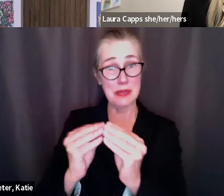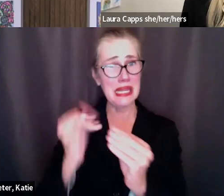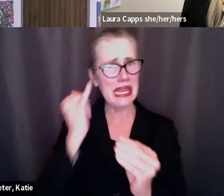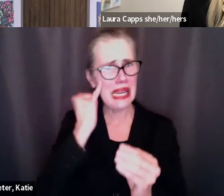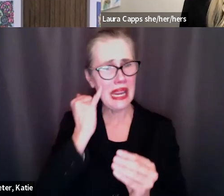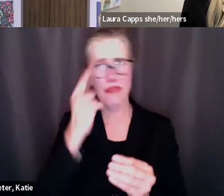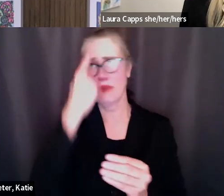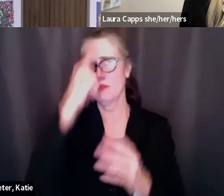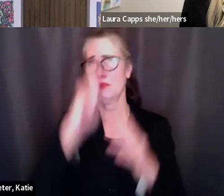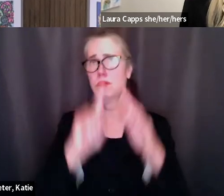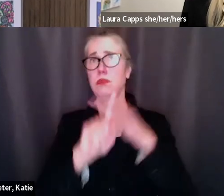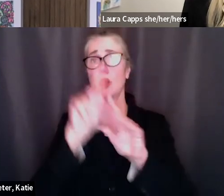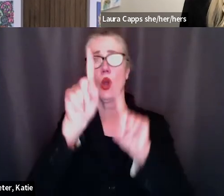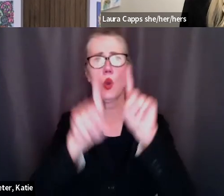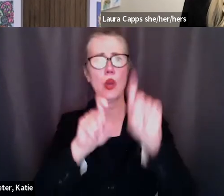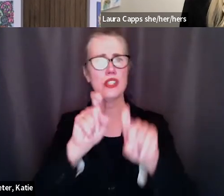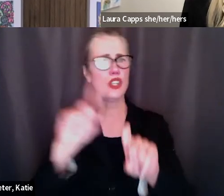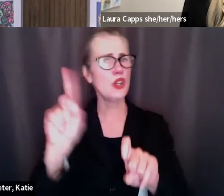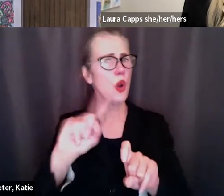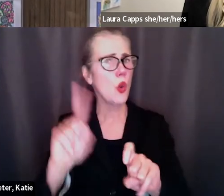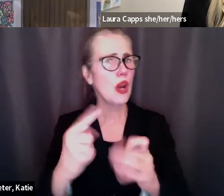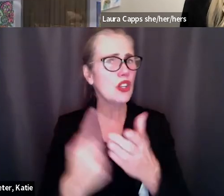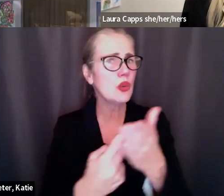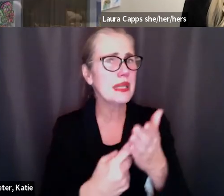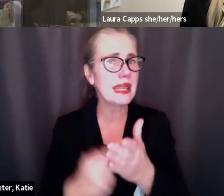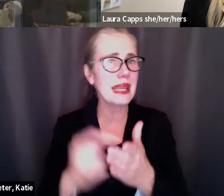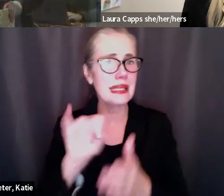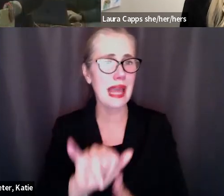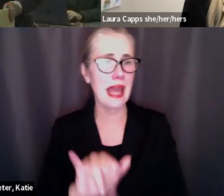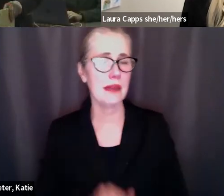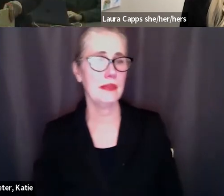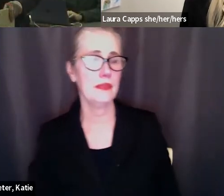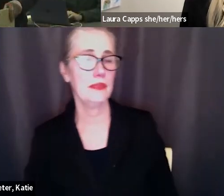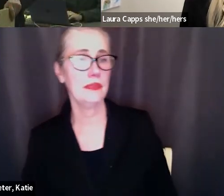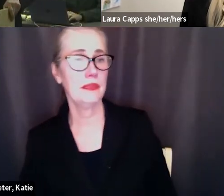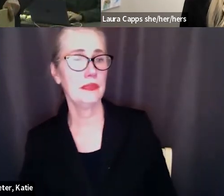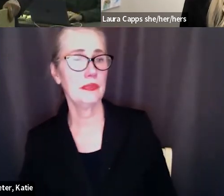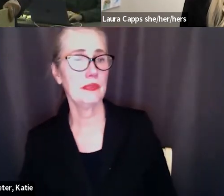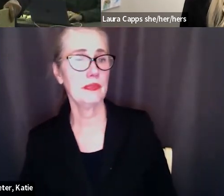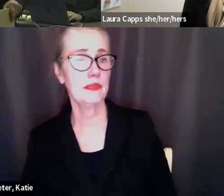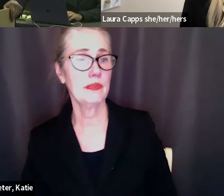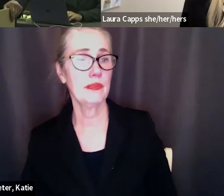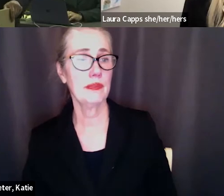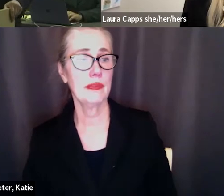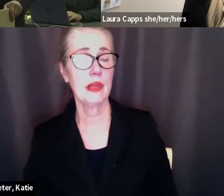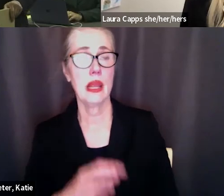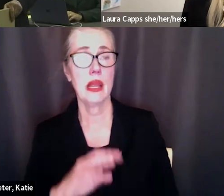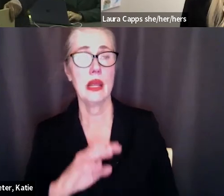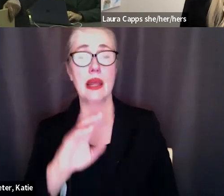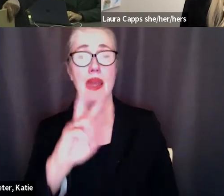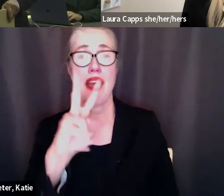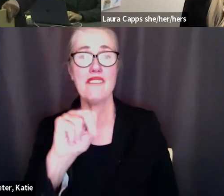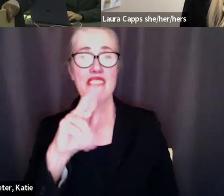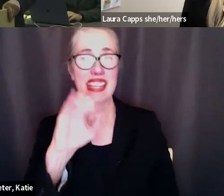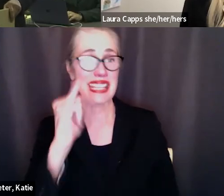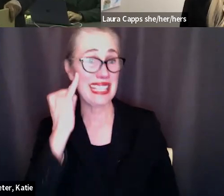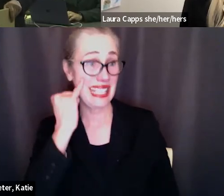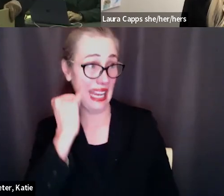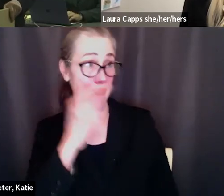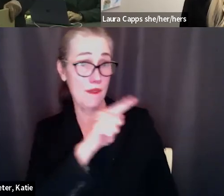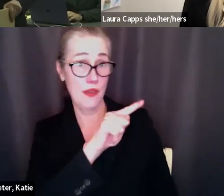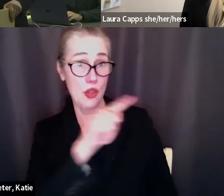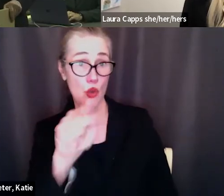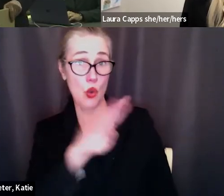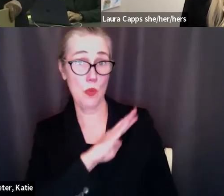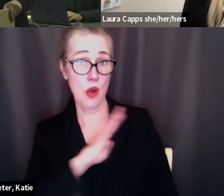discussion happen well one suggestion that i could make is that if individual board members have questions then